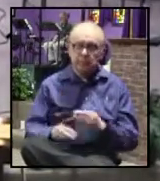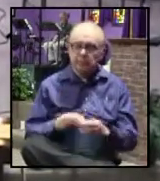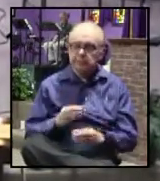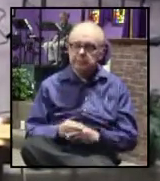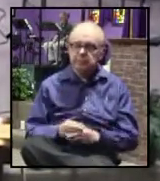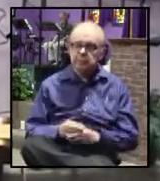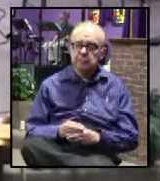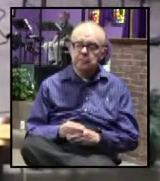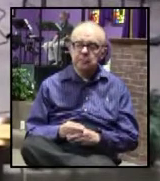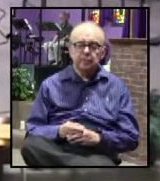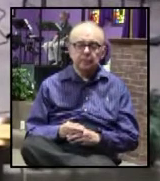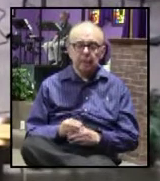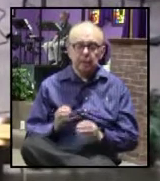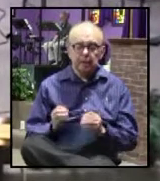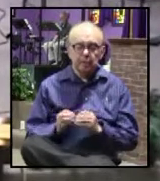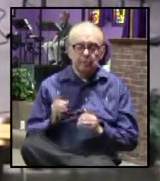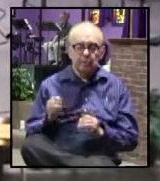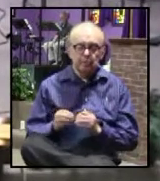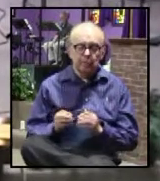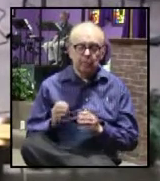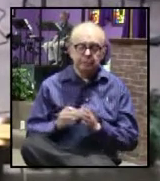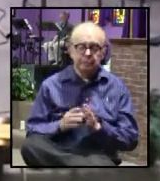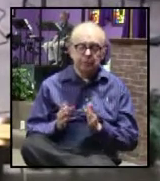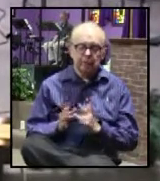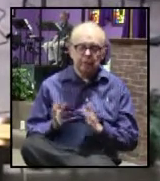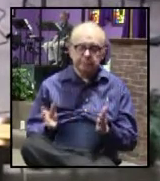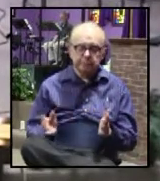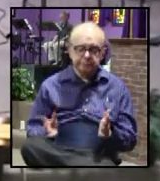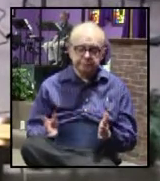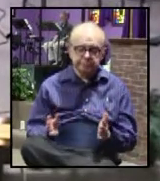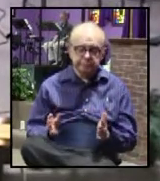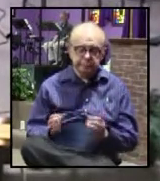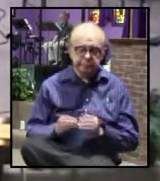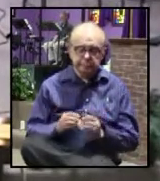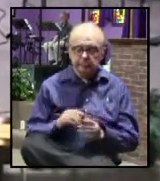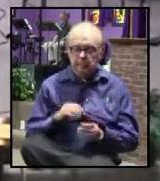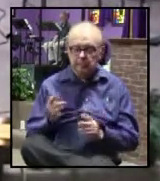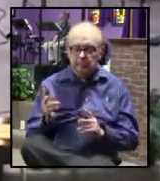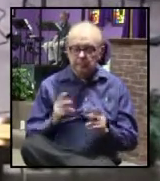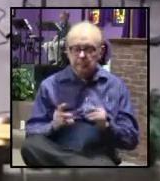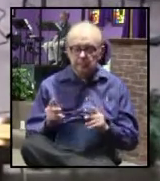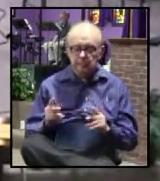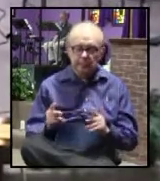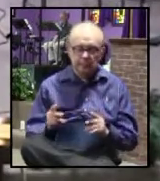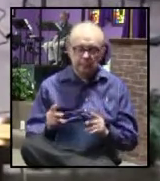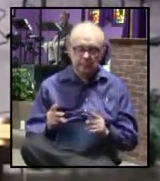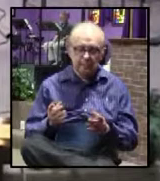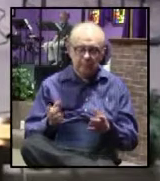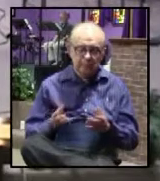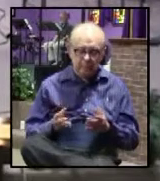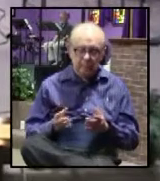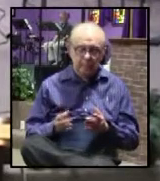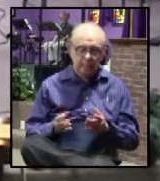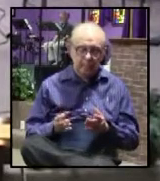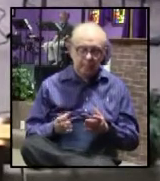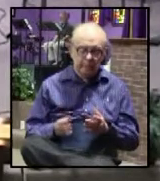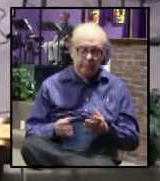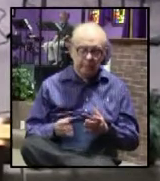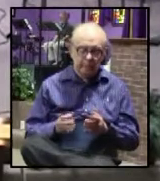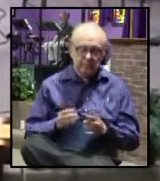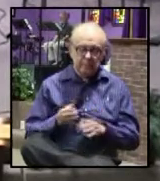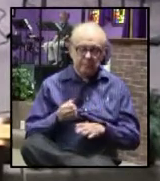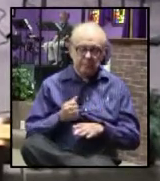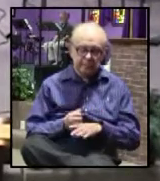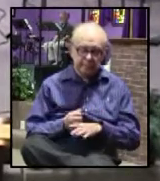world. There needs to be more Jesus. There needs to be more other people willing to set aside themselves so that